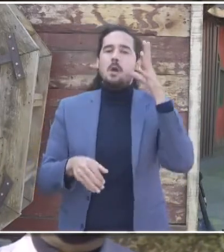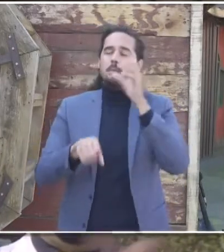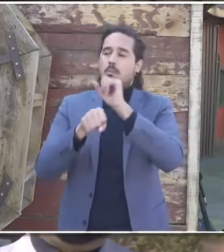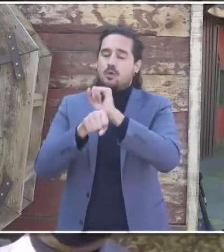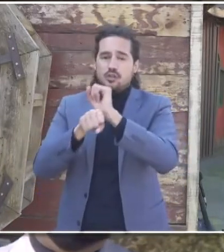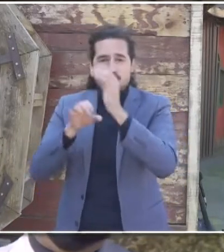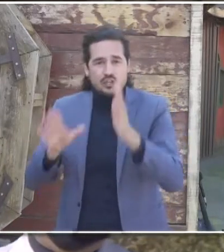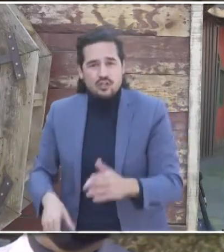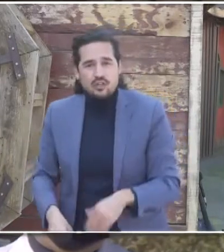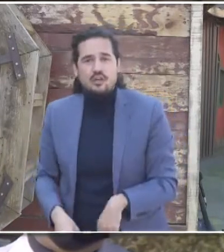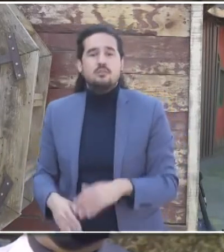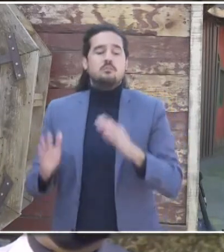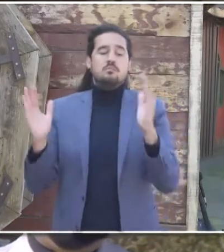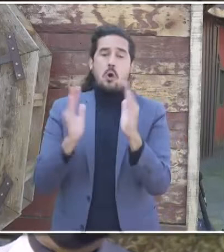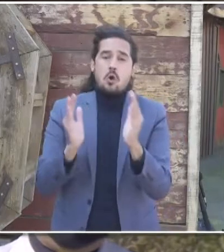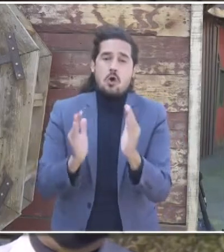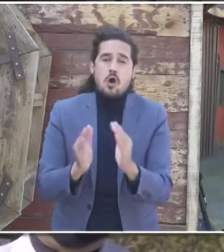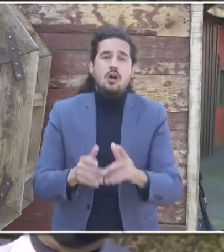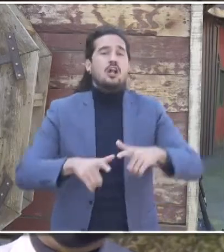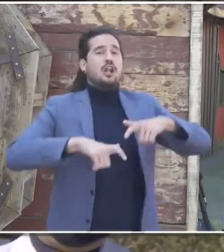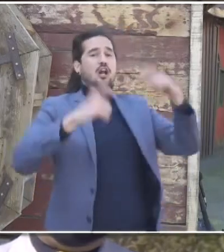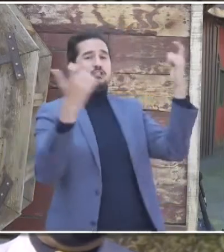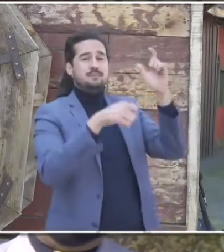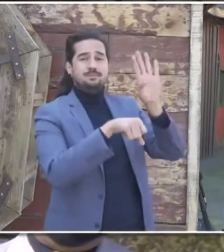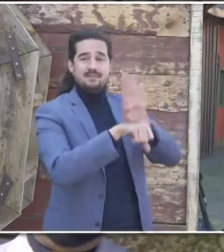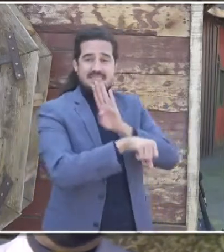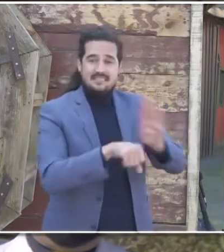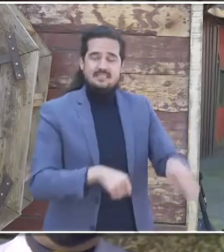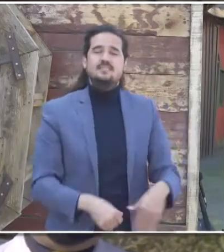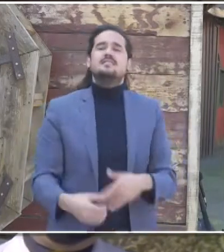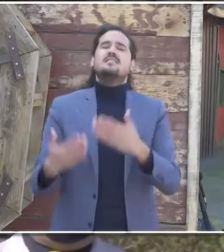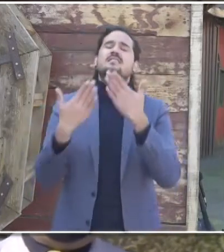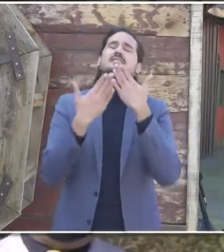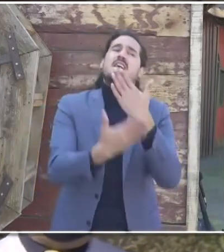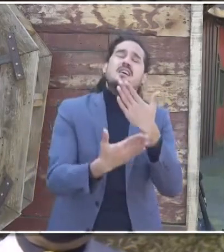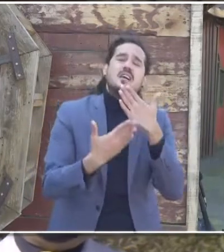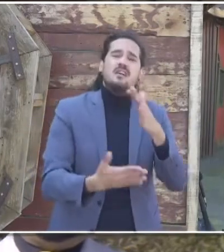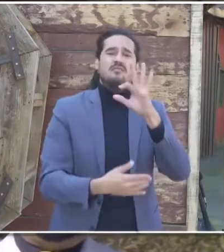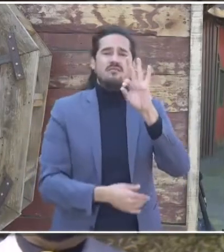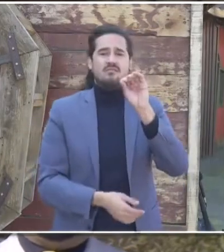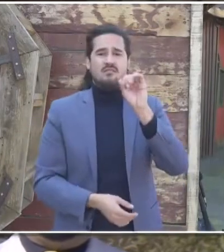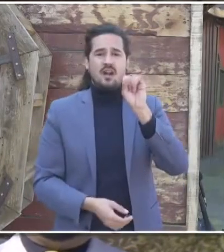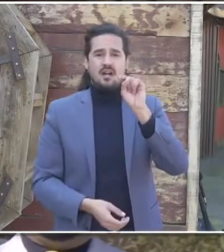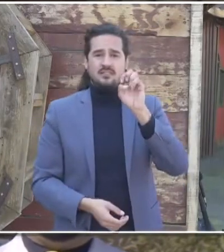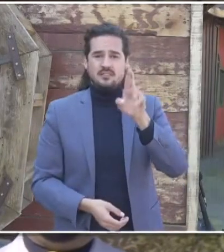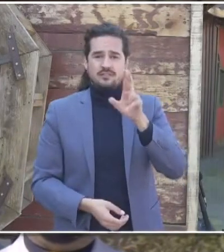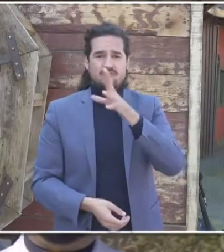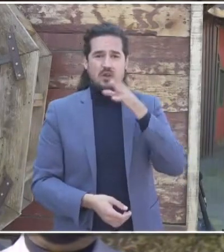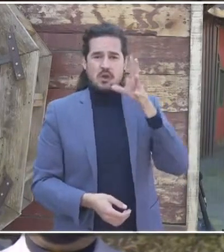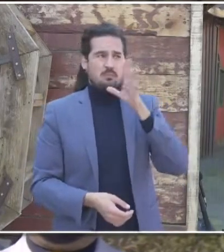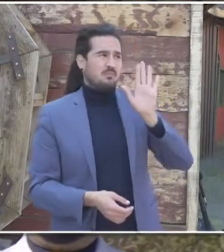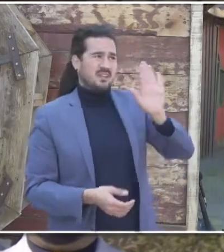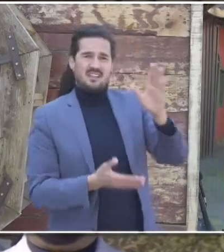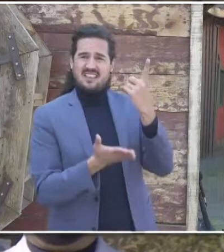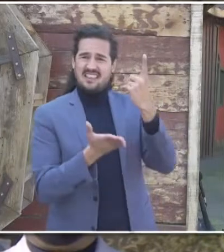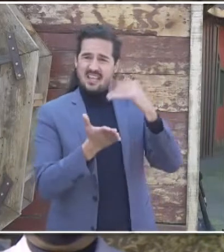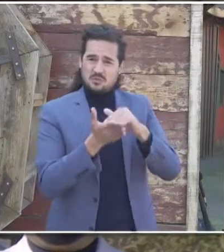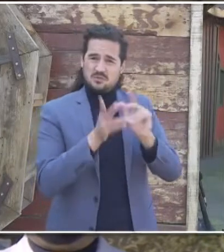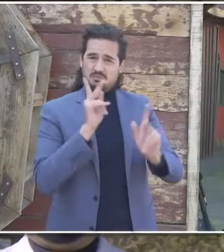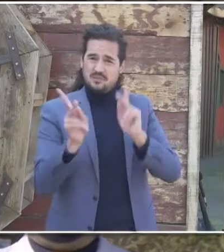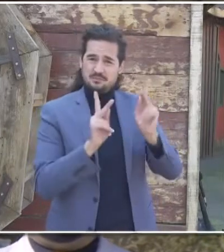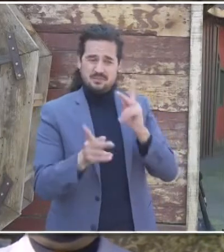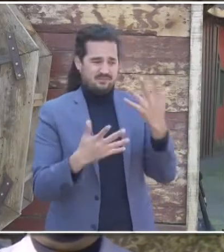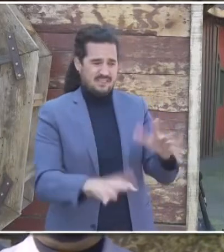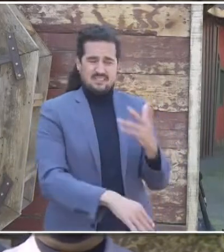business. Thank you, Foster Farms, for their efforts to vaccinate over 1,000 of their staff, which they did quite efficiently in this last